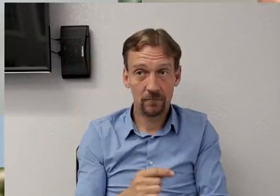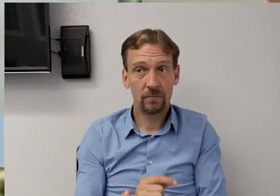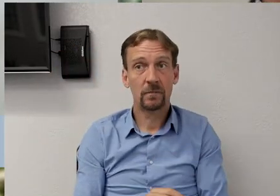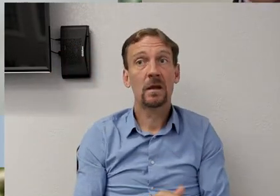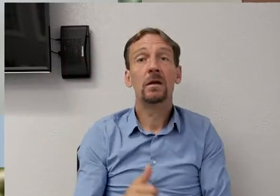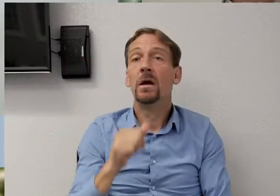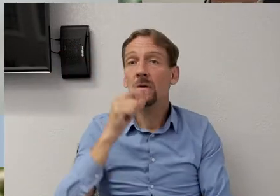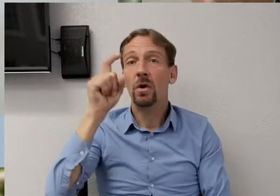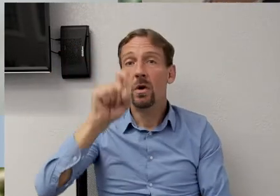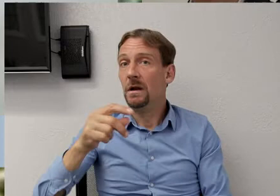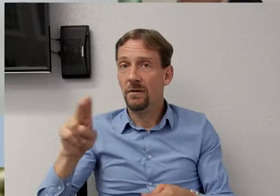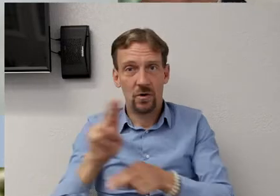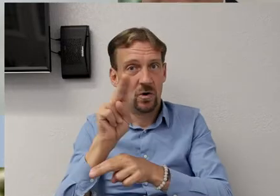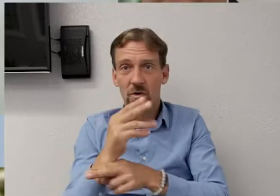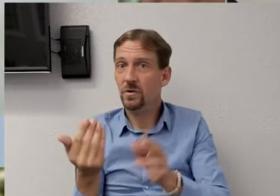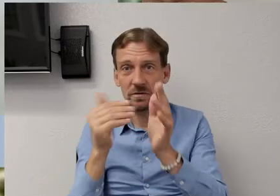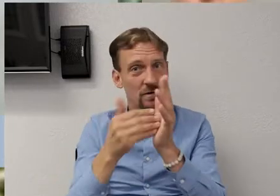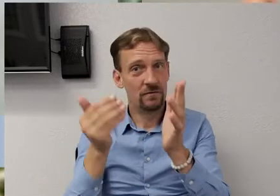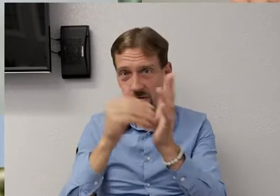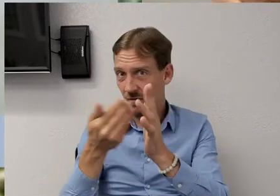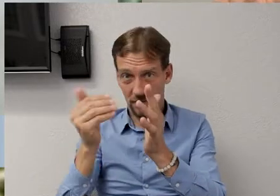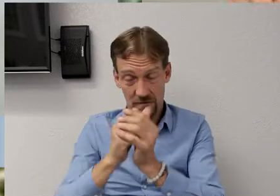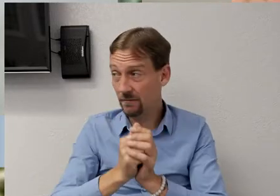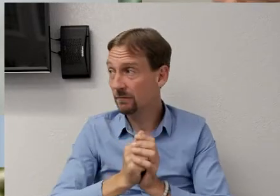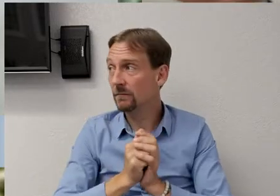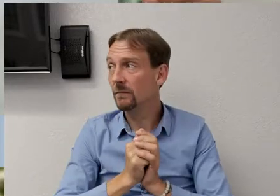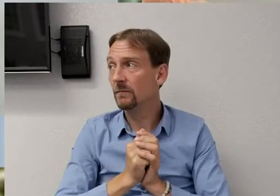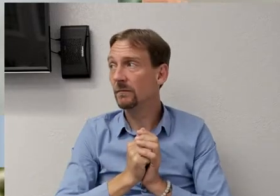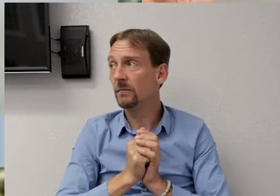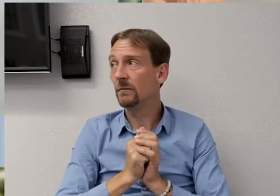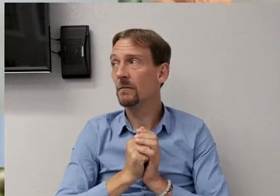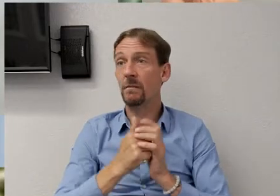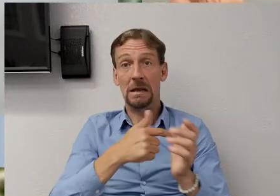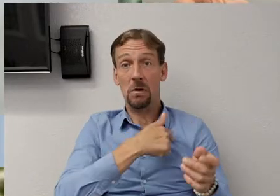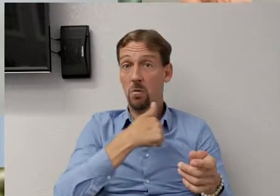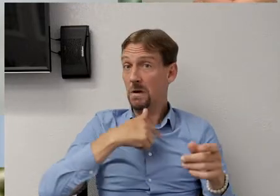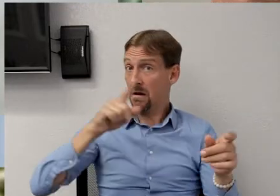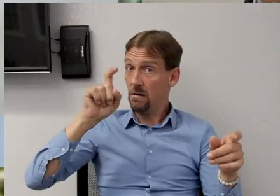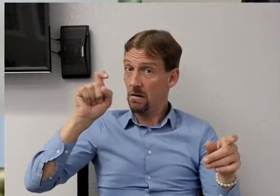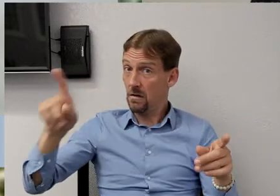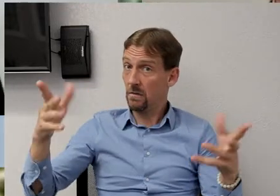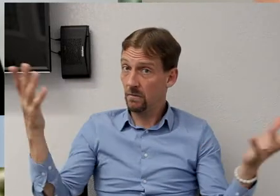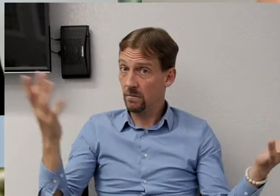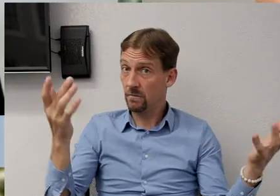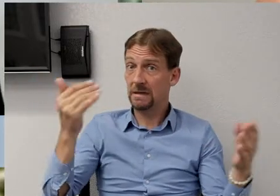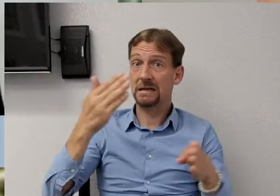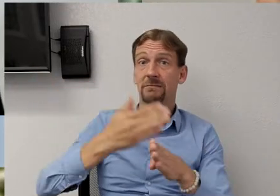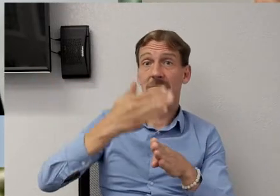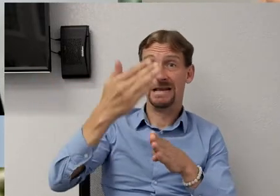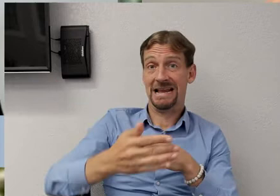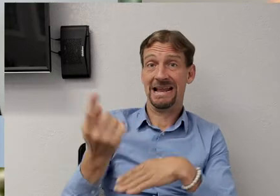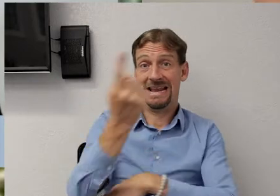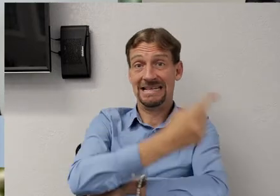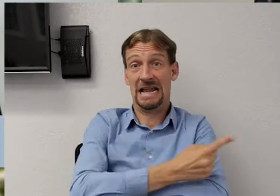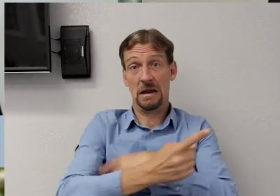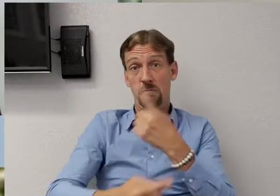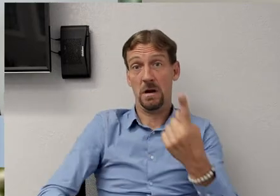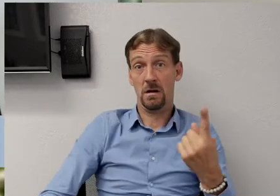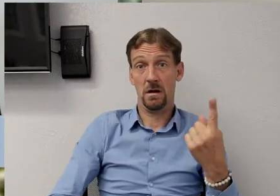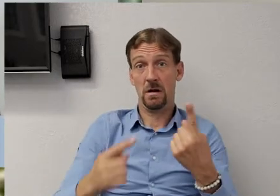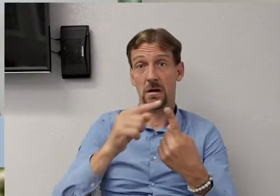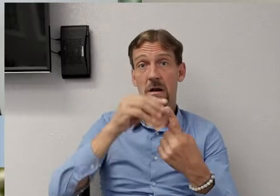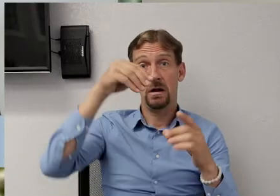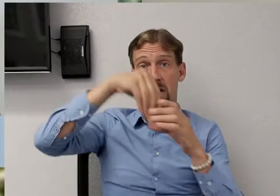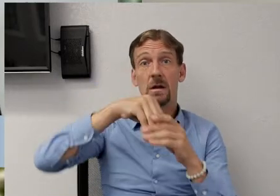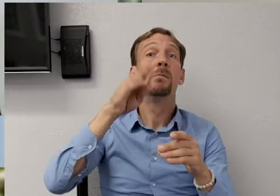they don't have to reuse it over and over again. Now, what we do ask them to do is at the end of that day one shift, you put it